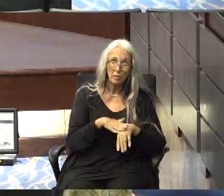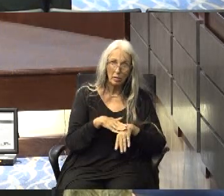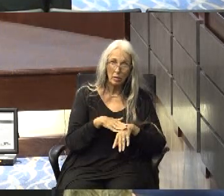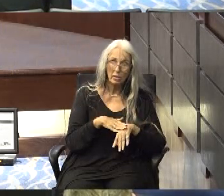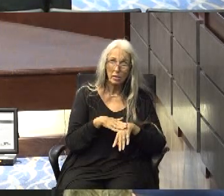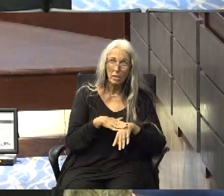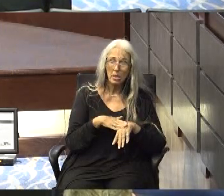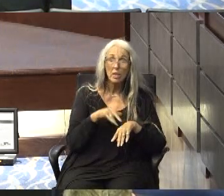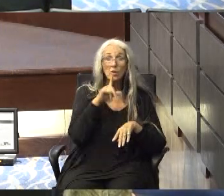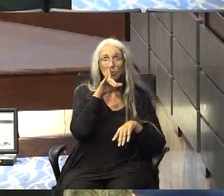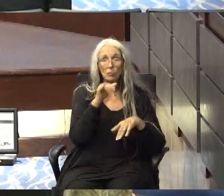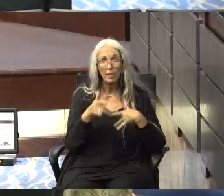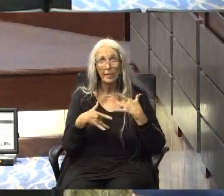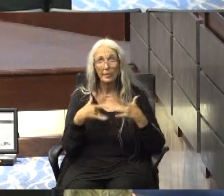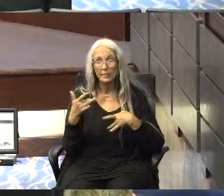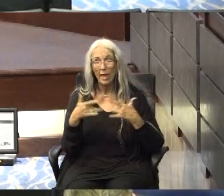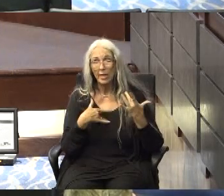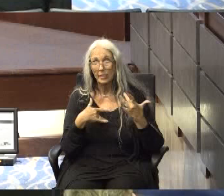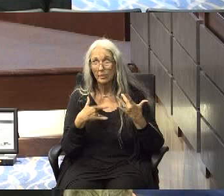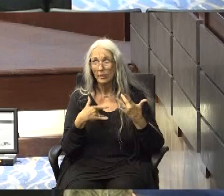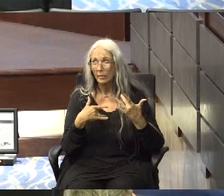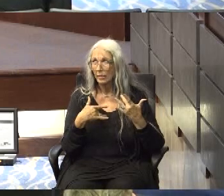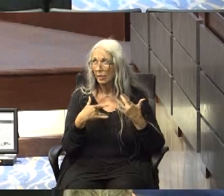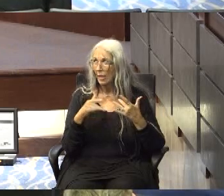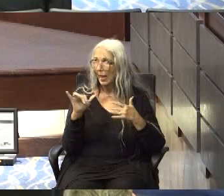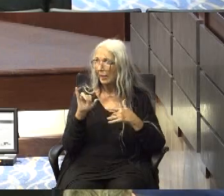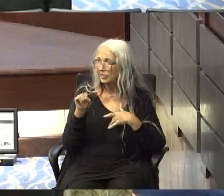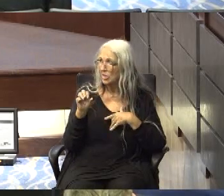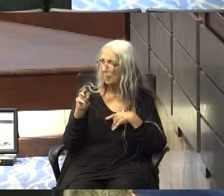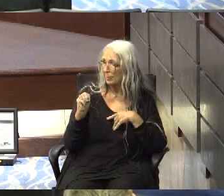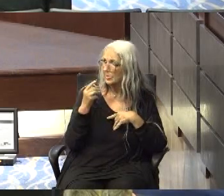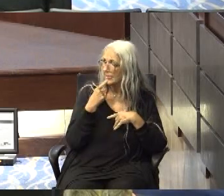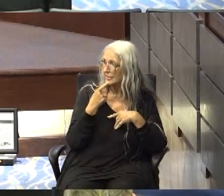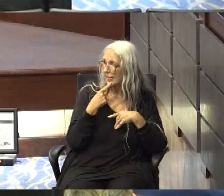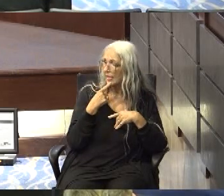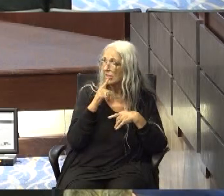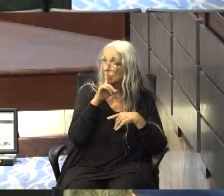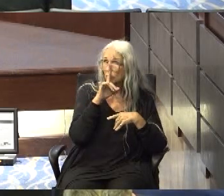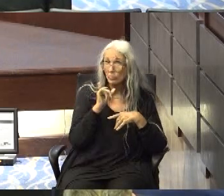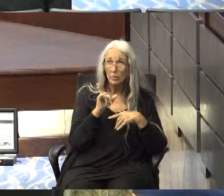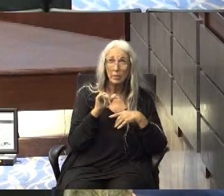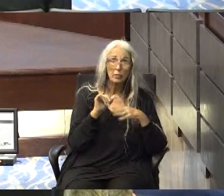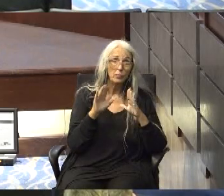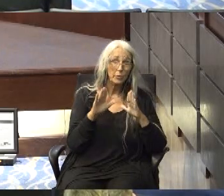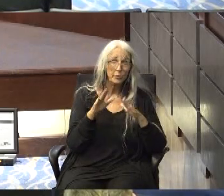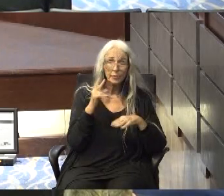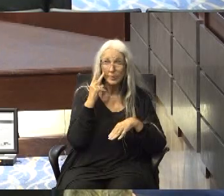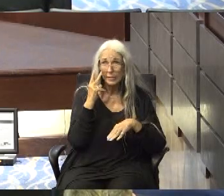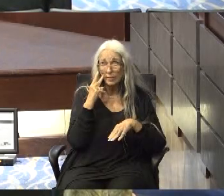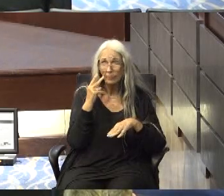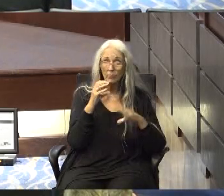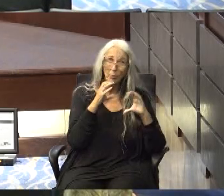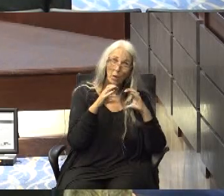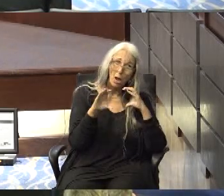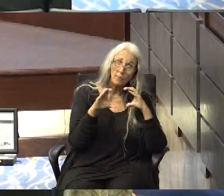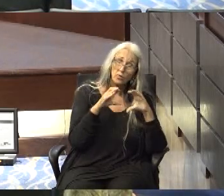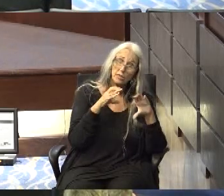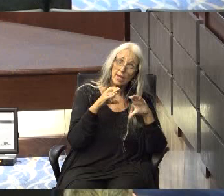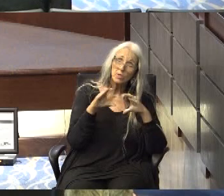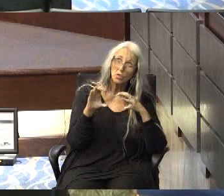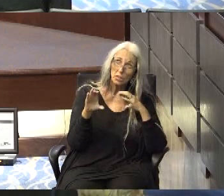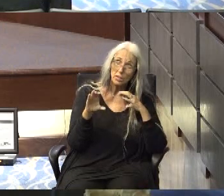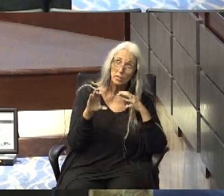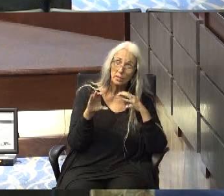This is really exciting, and it's like Jim said, it's great to see it go from sort of conversations that we have